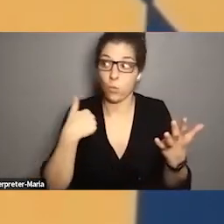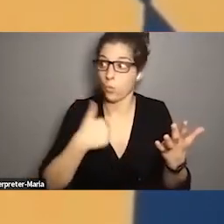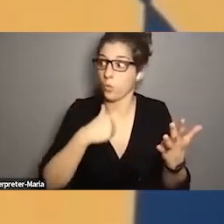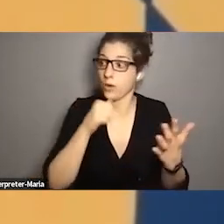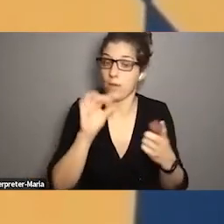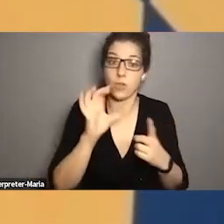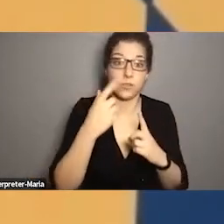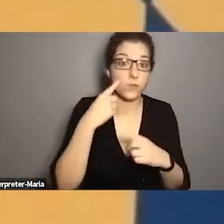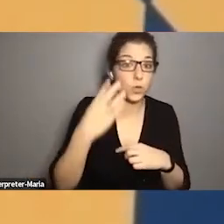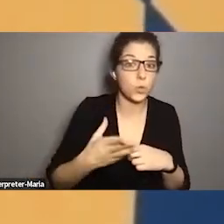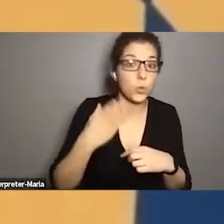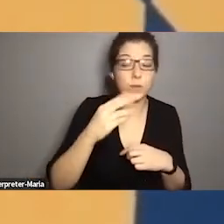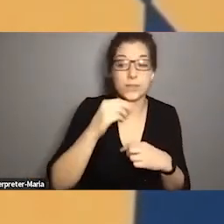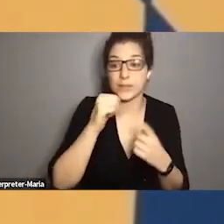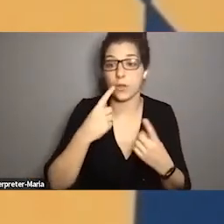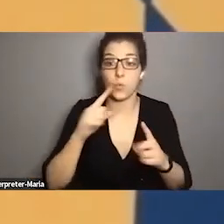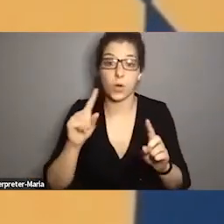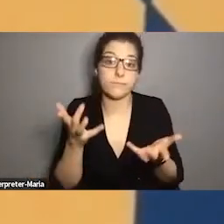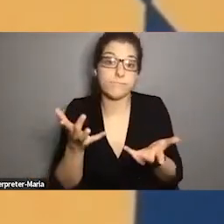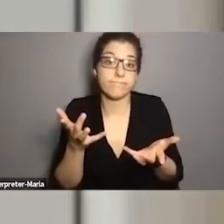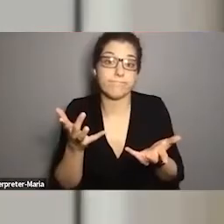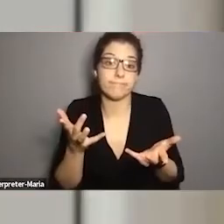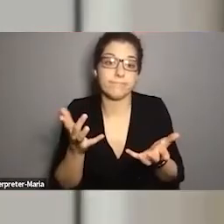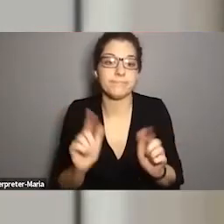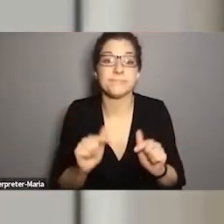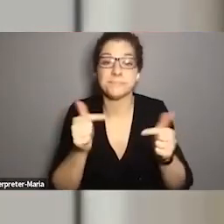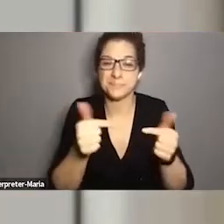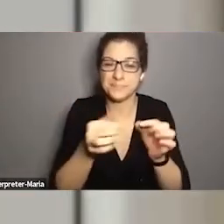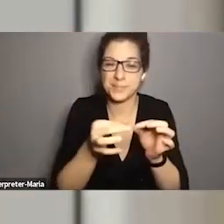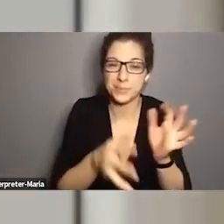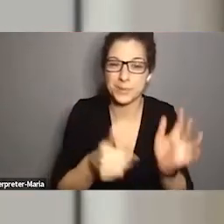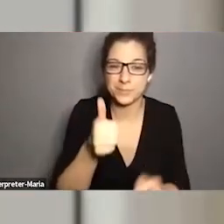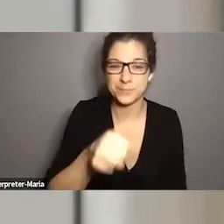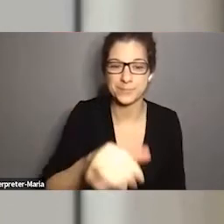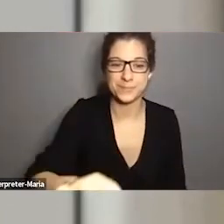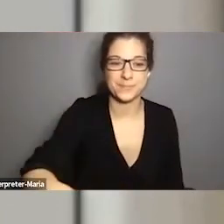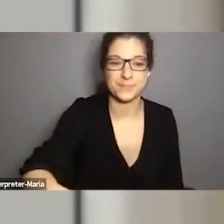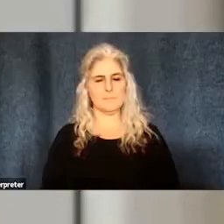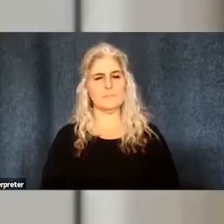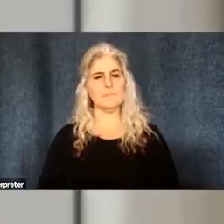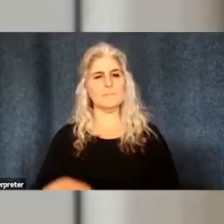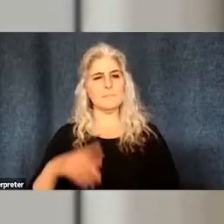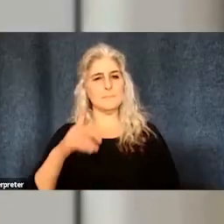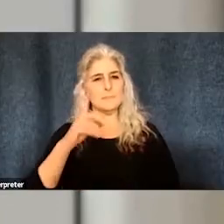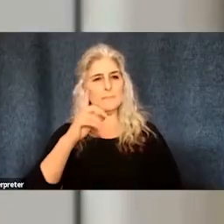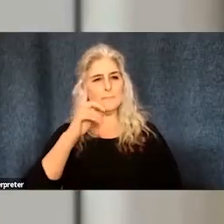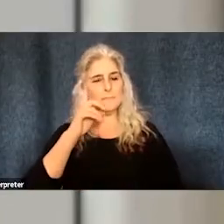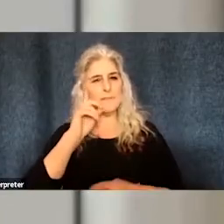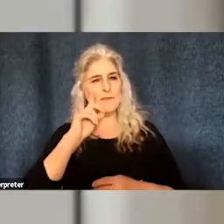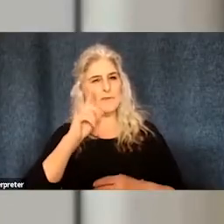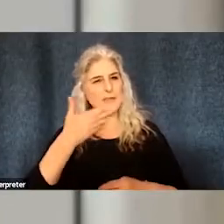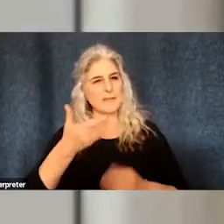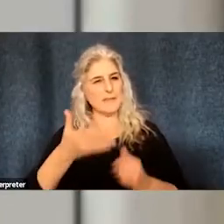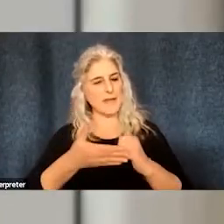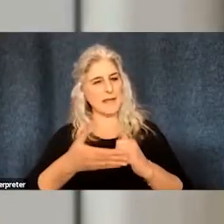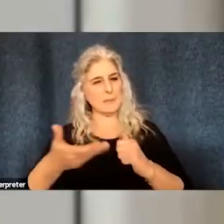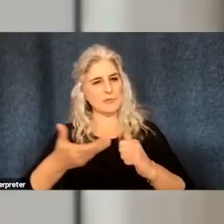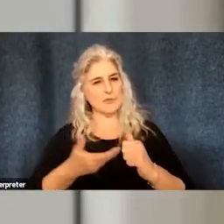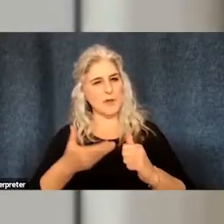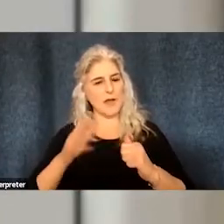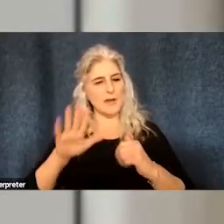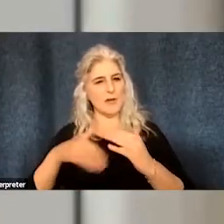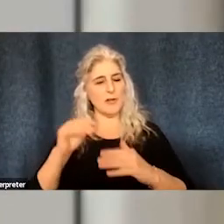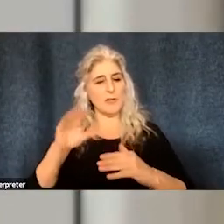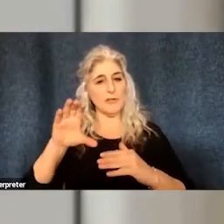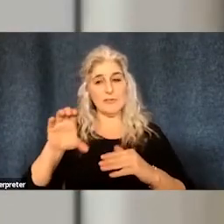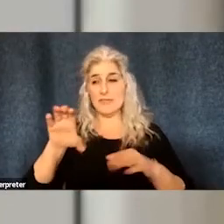culture for you. It's not going to work. So you think that helped you hire all the C-level executives you said you had to, when you had to fill the